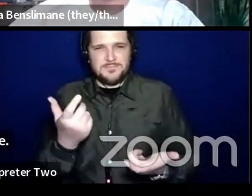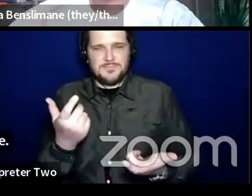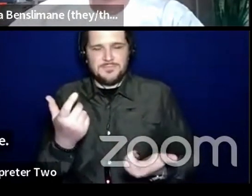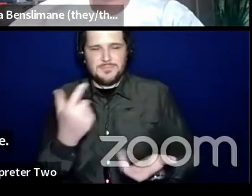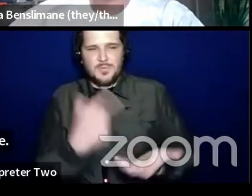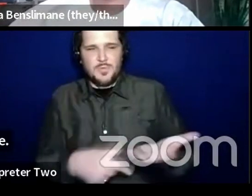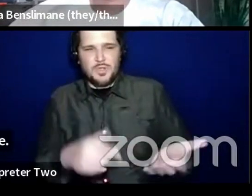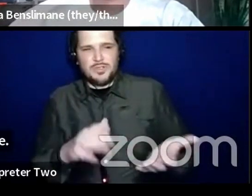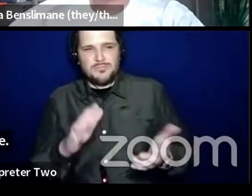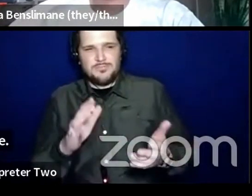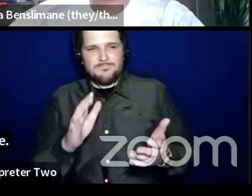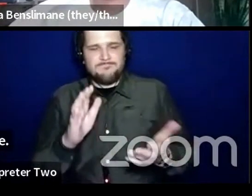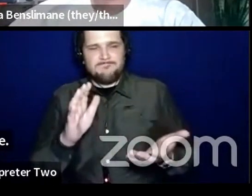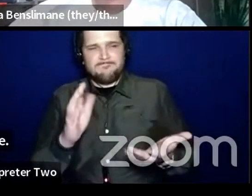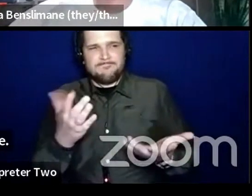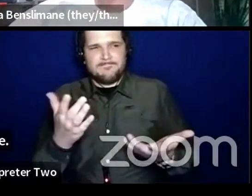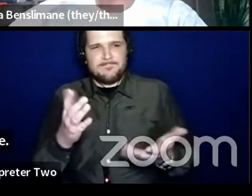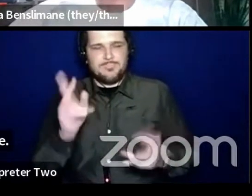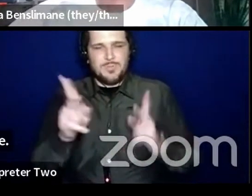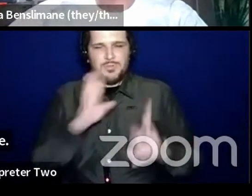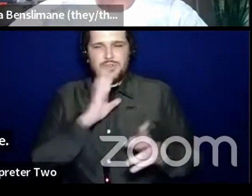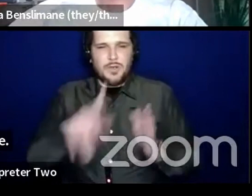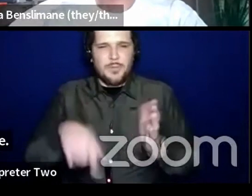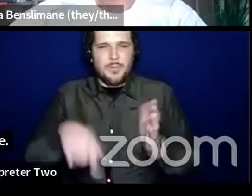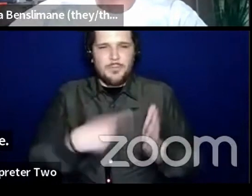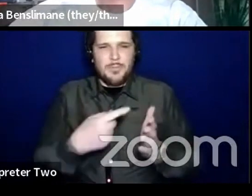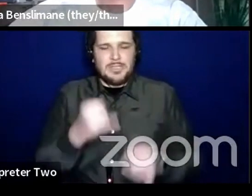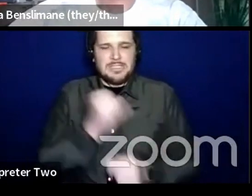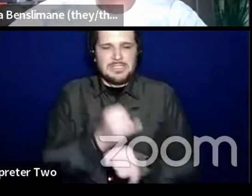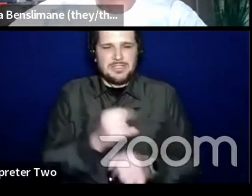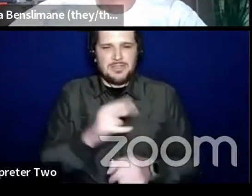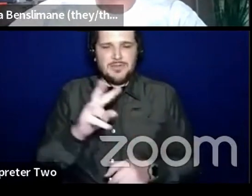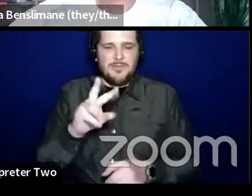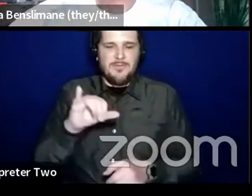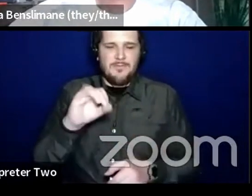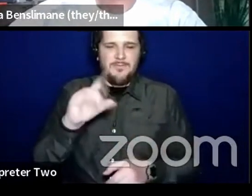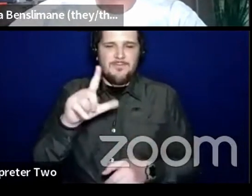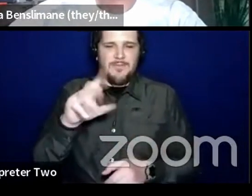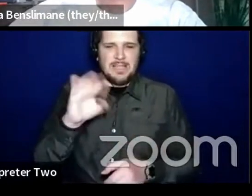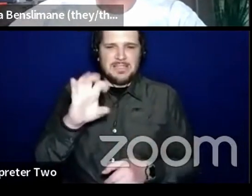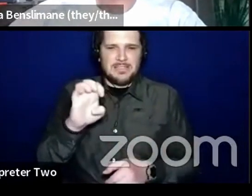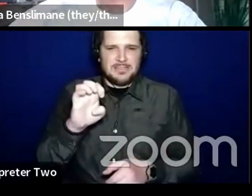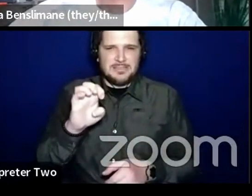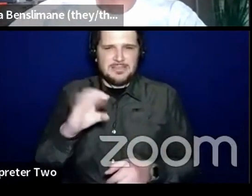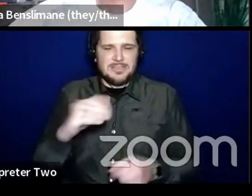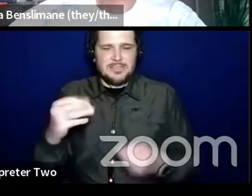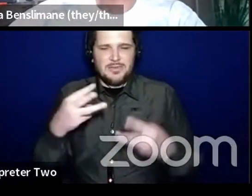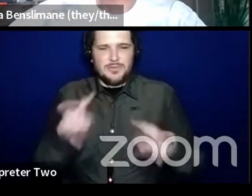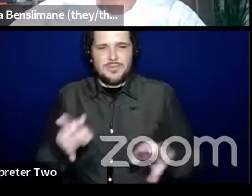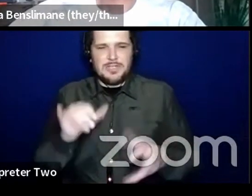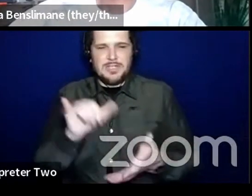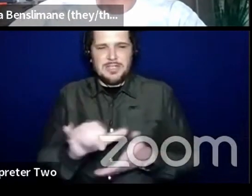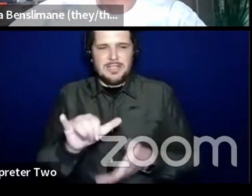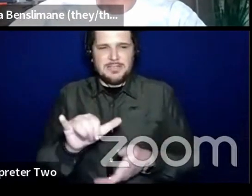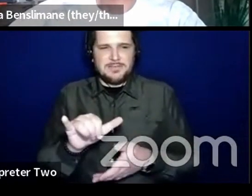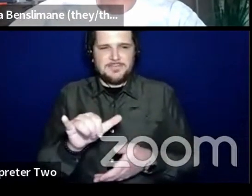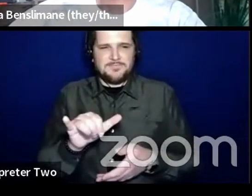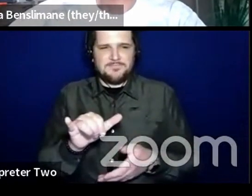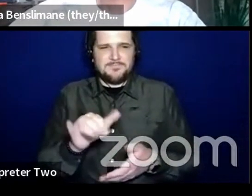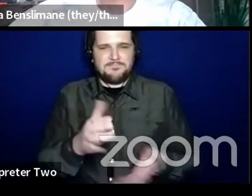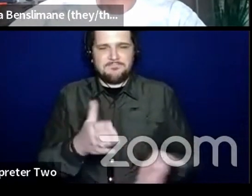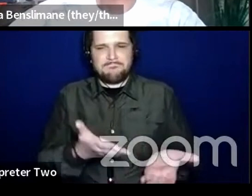Rinaldi and Kate Rossiter talk about as institutional violence, and the ways that that is carried out through